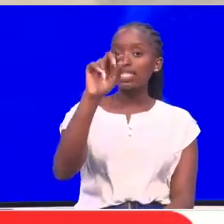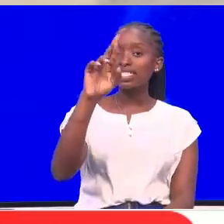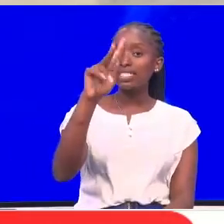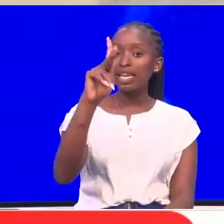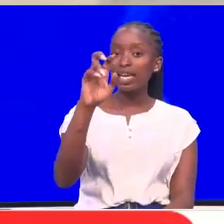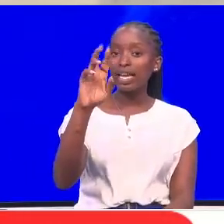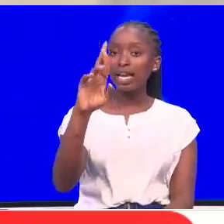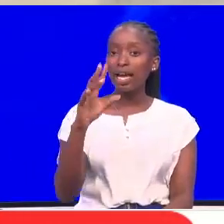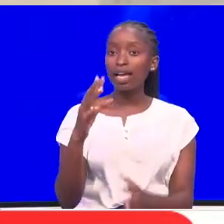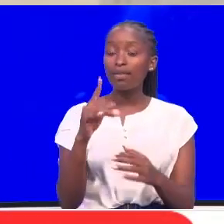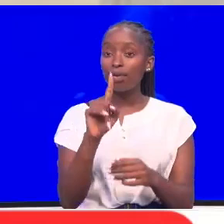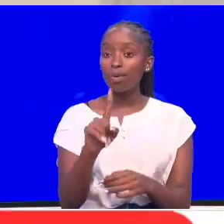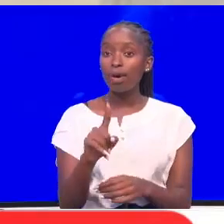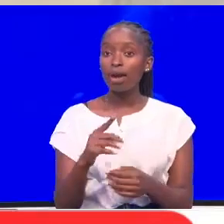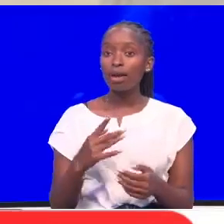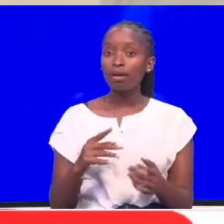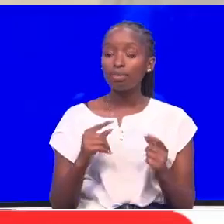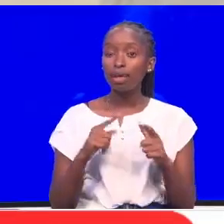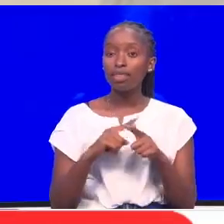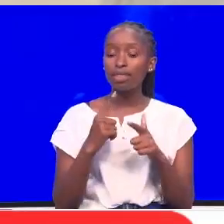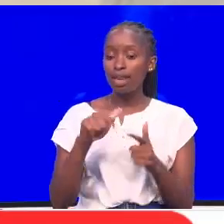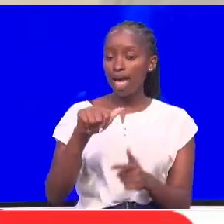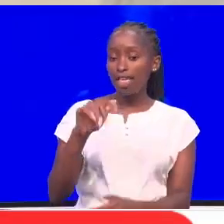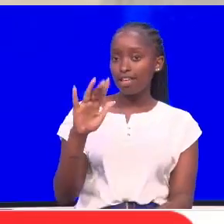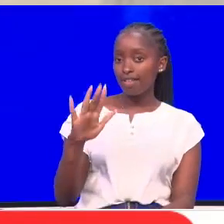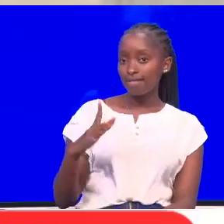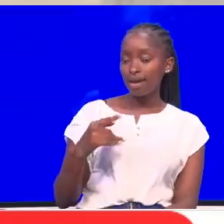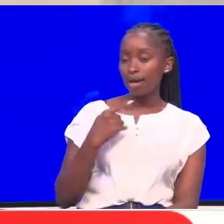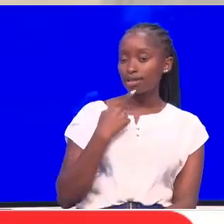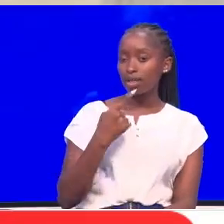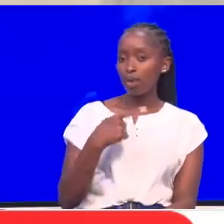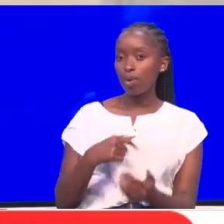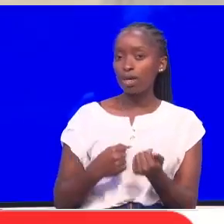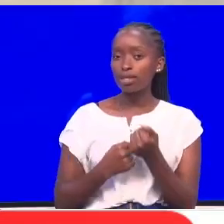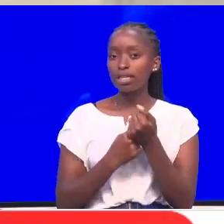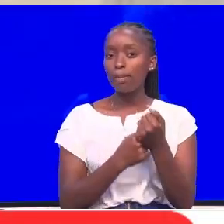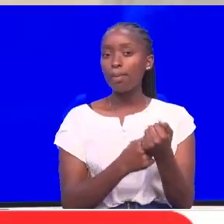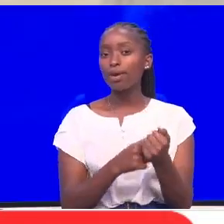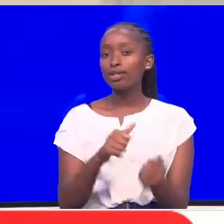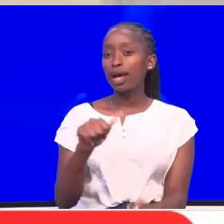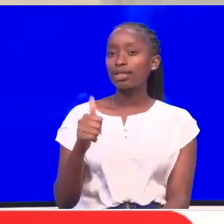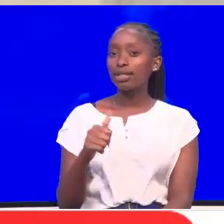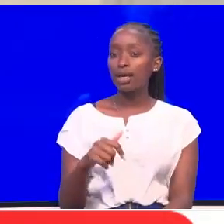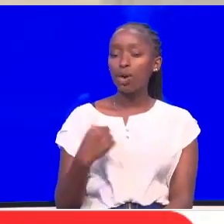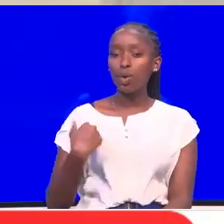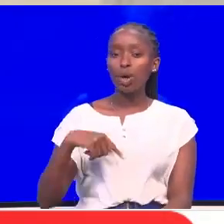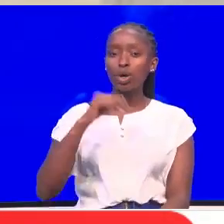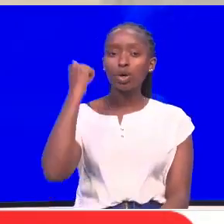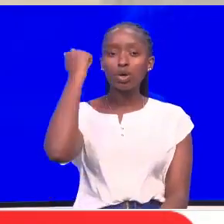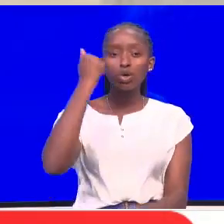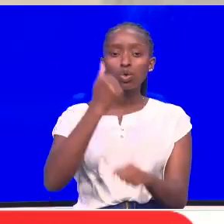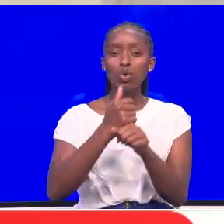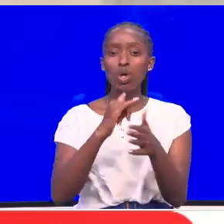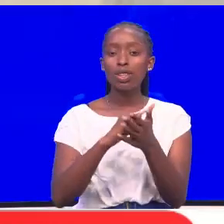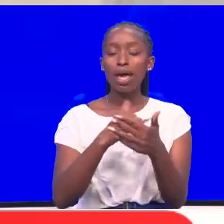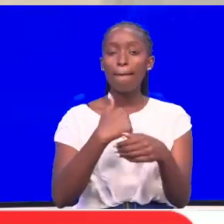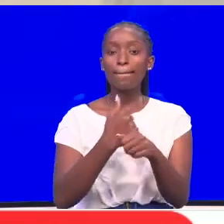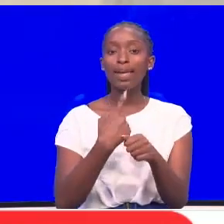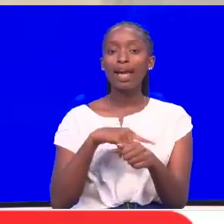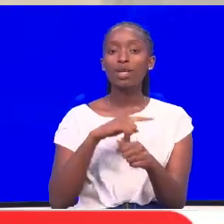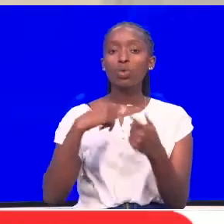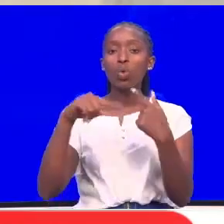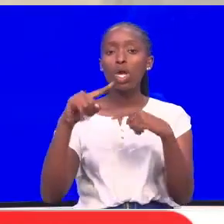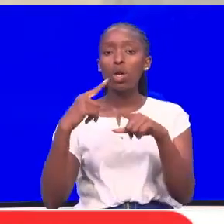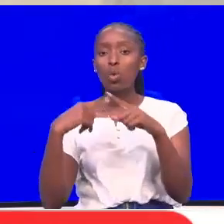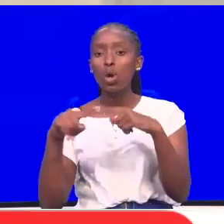the rest five support your mtu. That is why tunafanya hivyo, ni unapata Malkia, you know, tunashinda. So All African qualifiers, we are going to